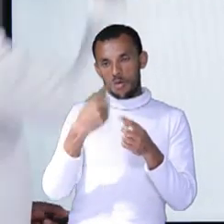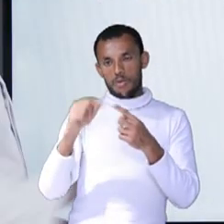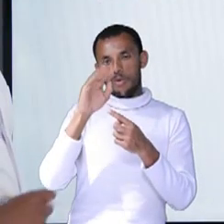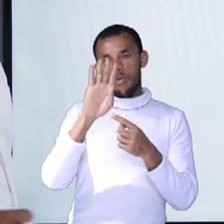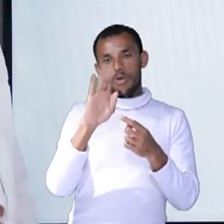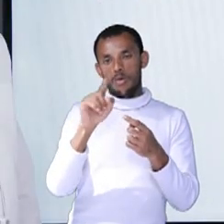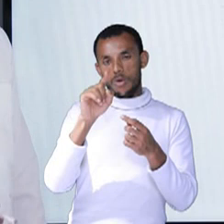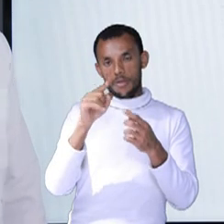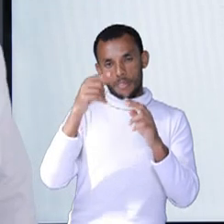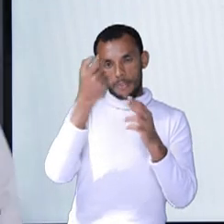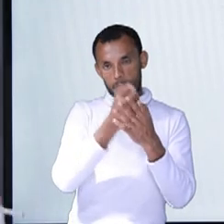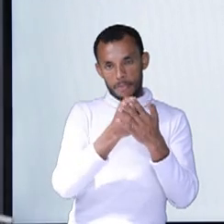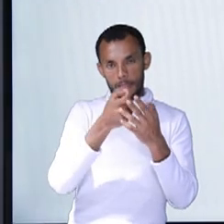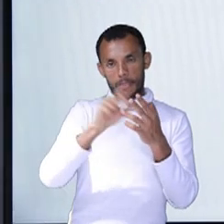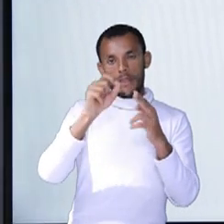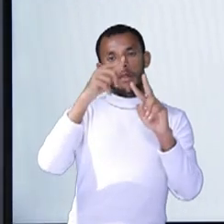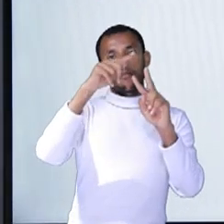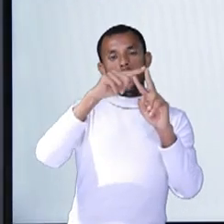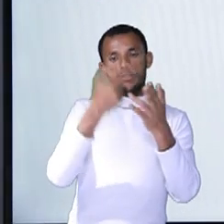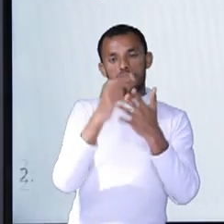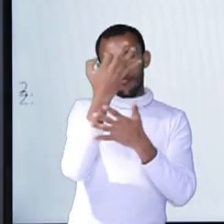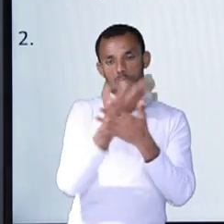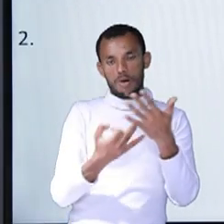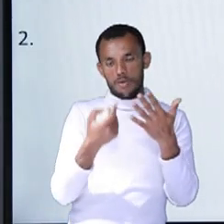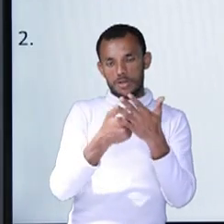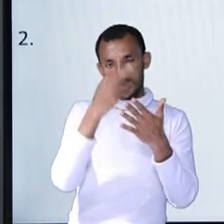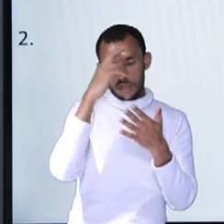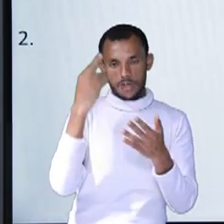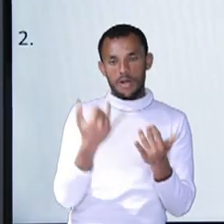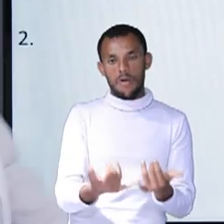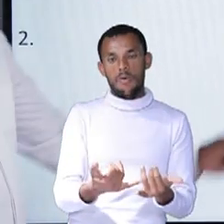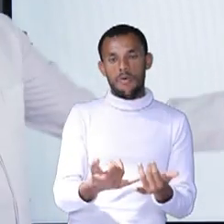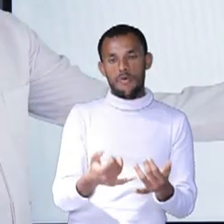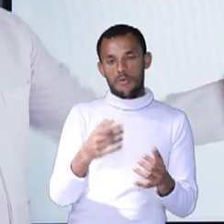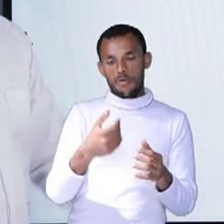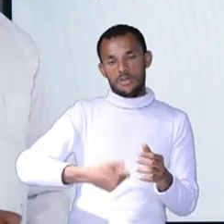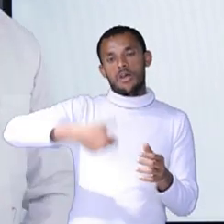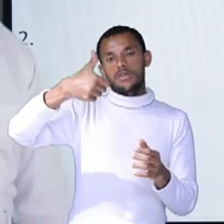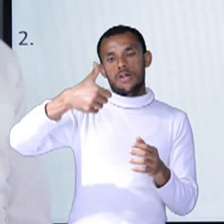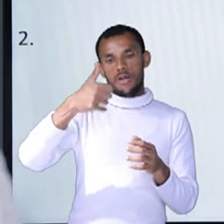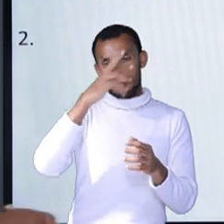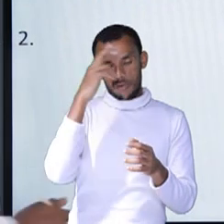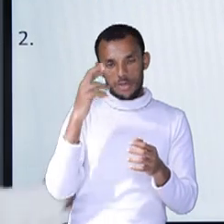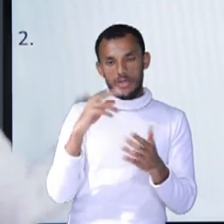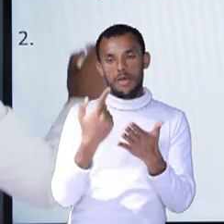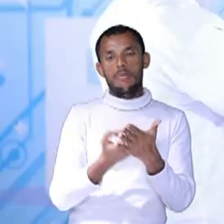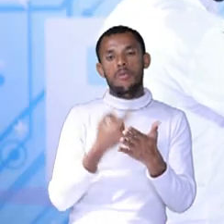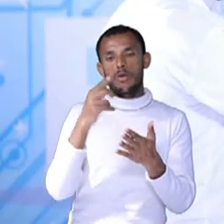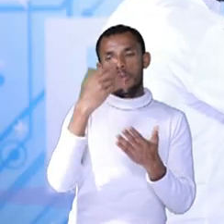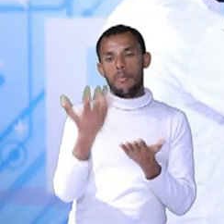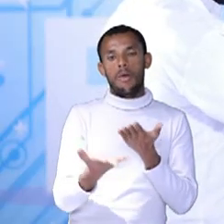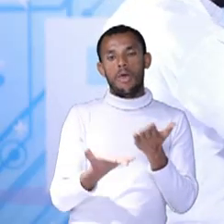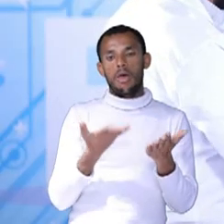and you put pi. So this is the formula for this case. Now, for the other case, sometimes you